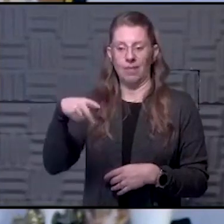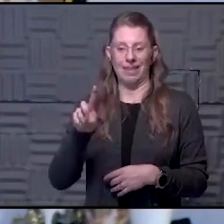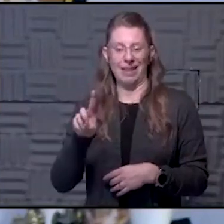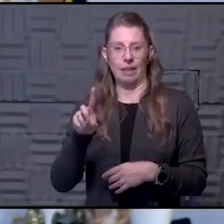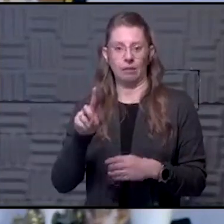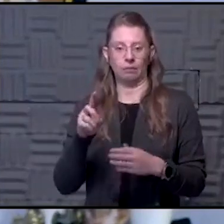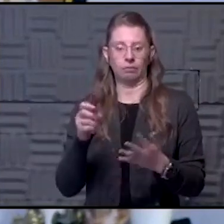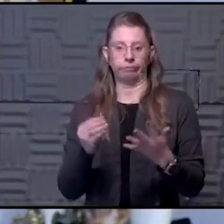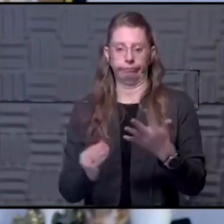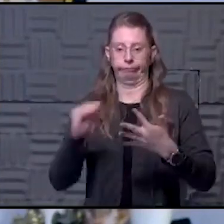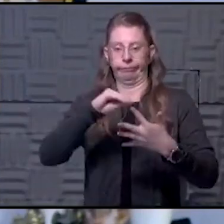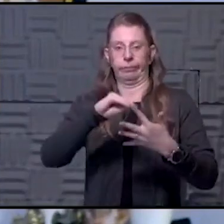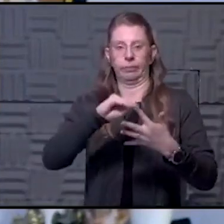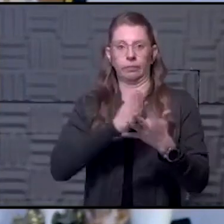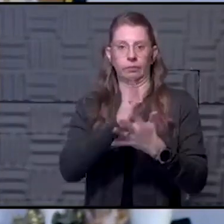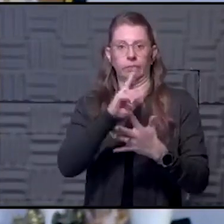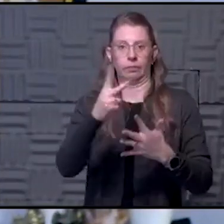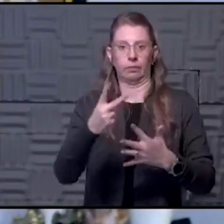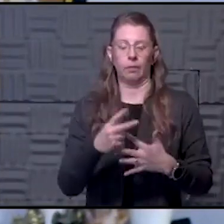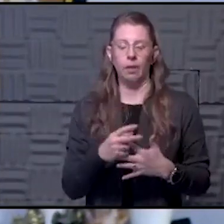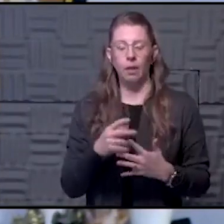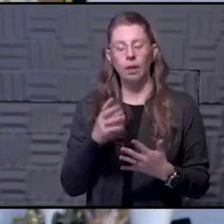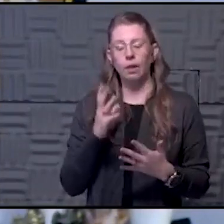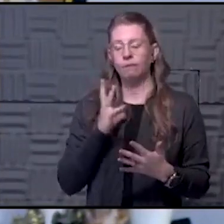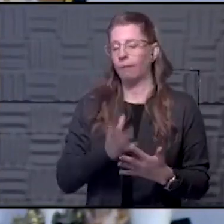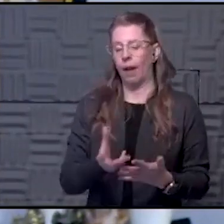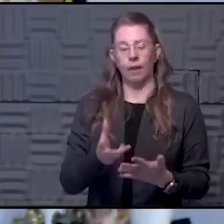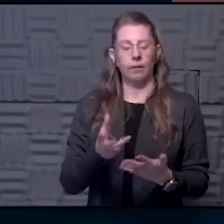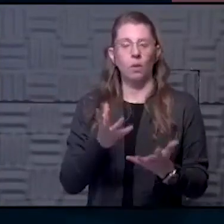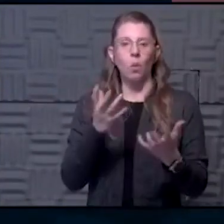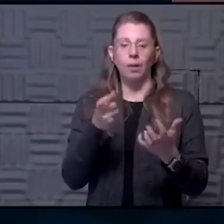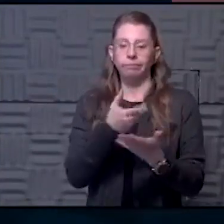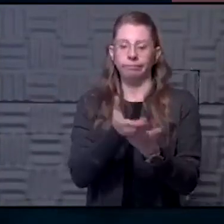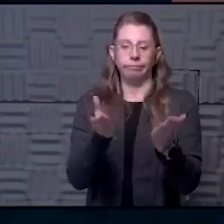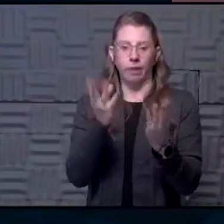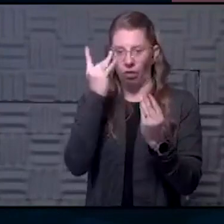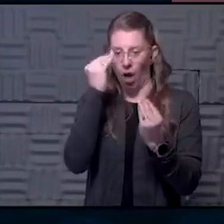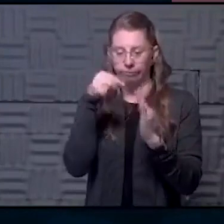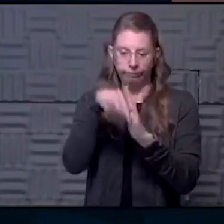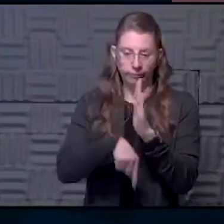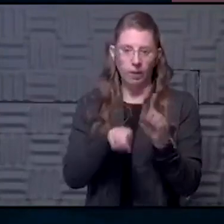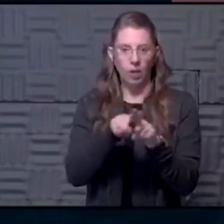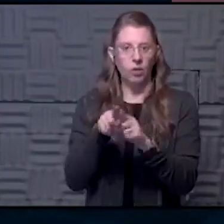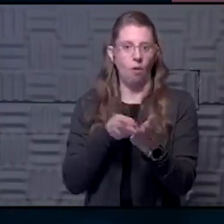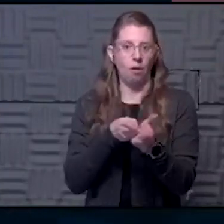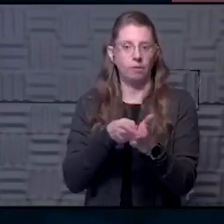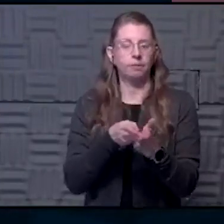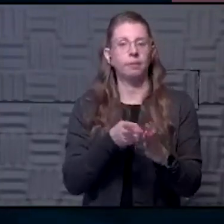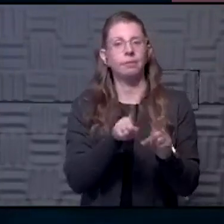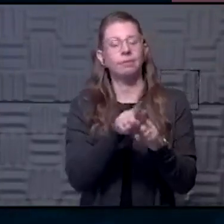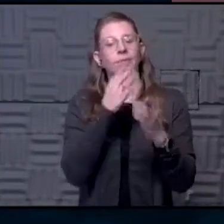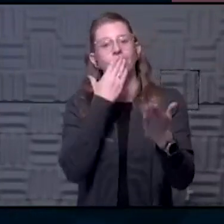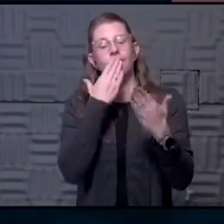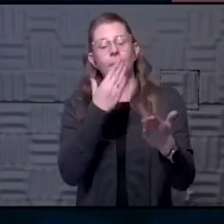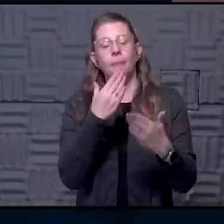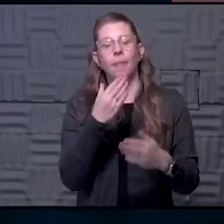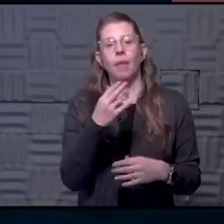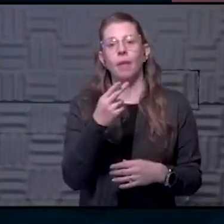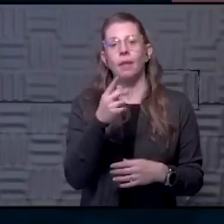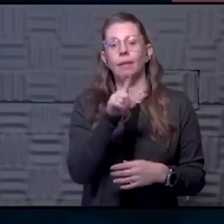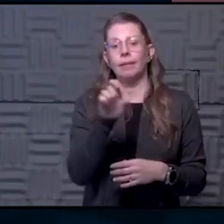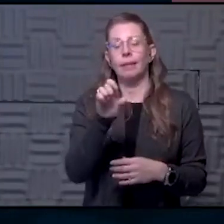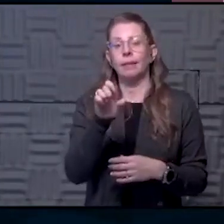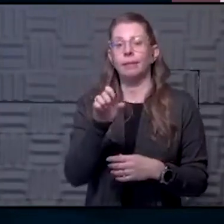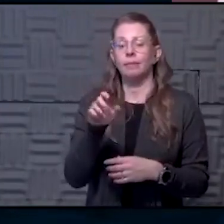I think that's fine. We just want it to be well thought out and honest. All right. I want to say a special thank you to Lee and, of course, to Hawk.